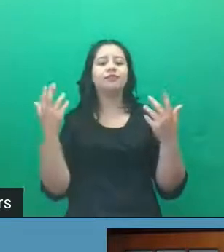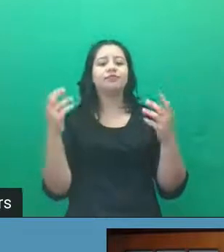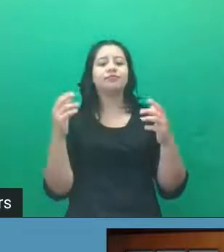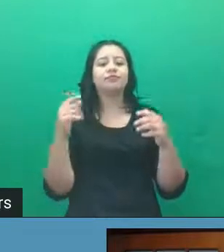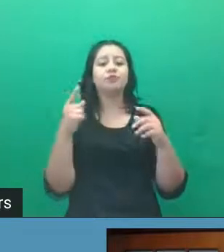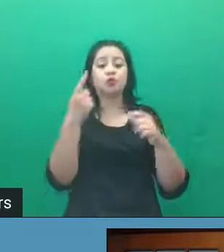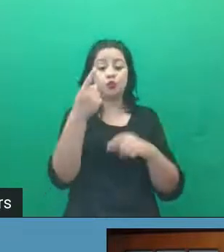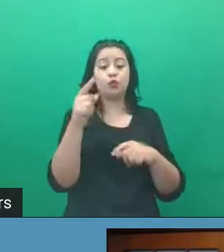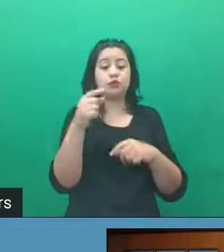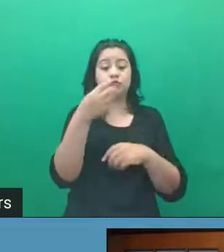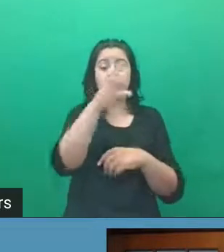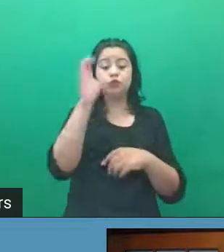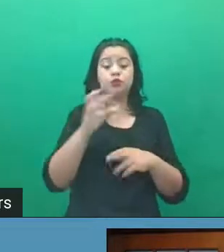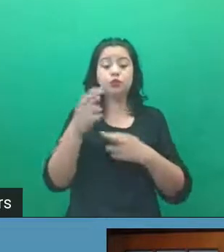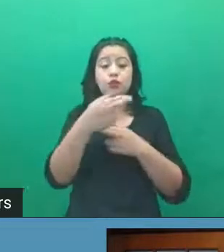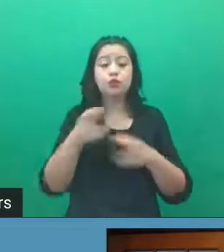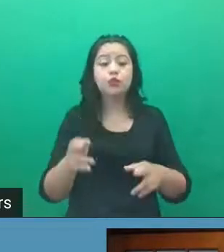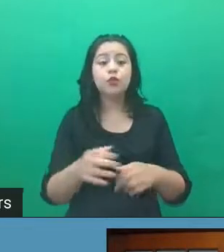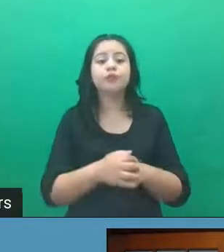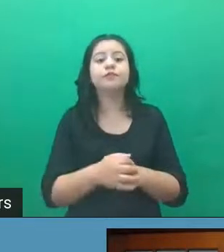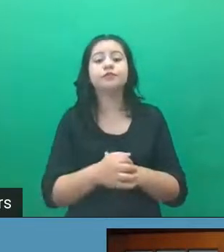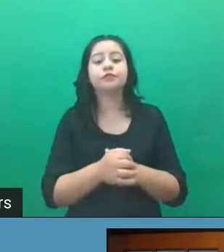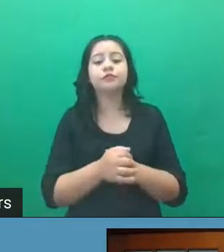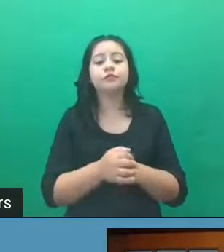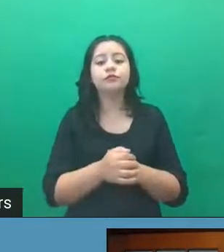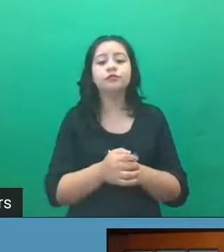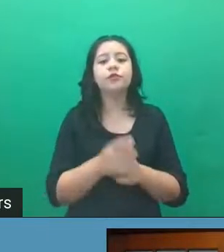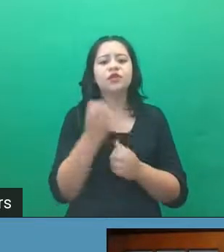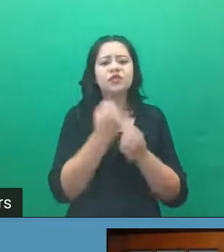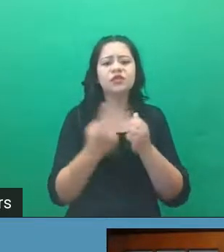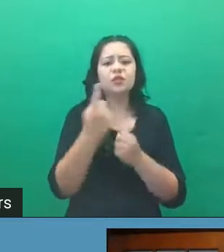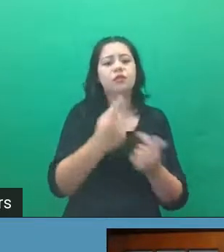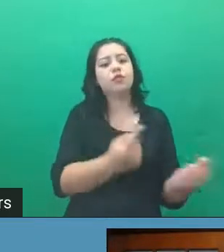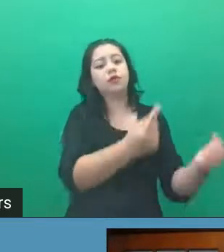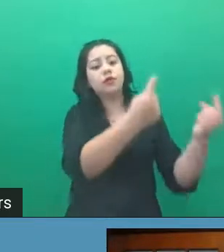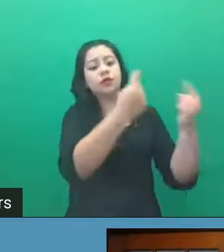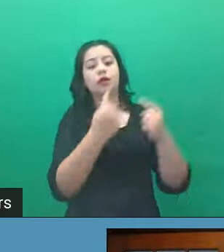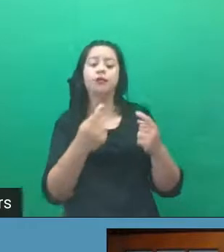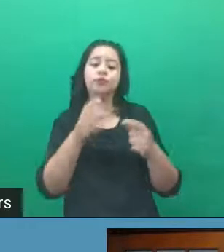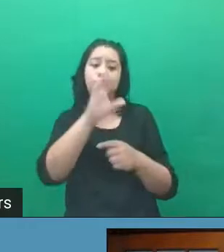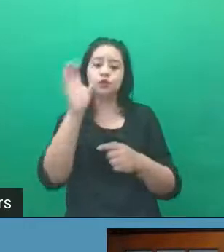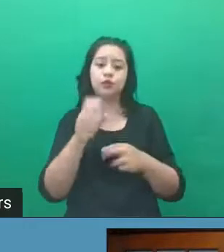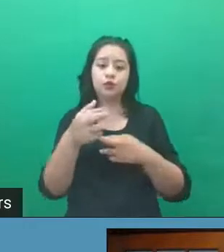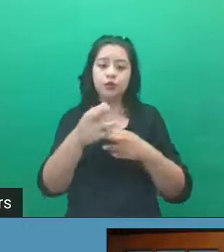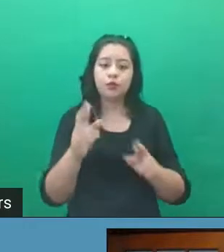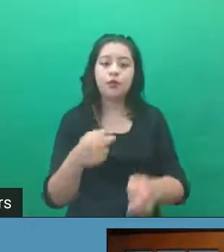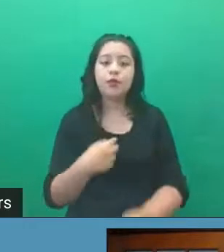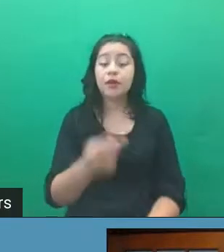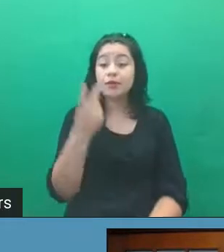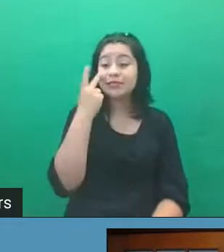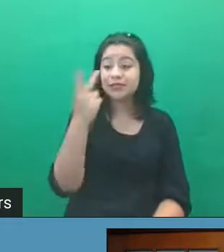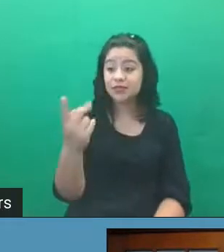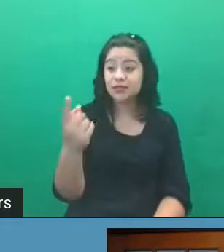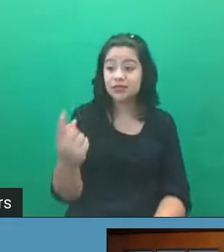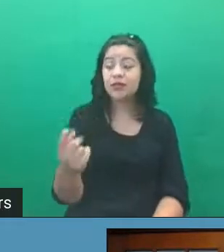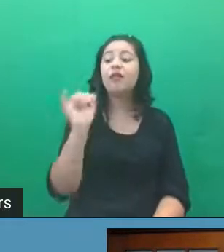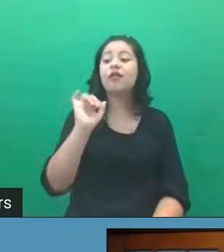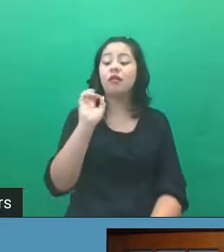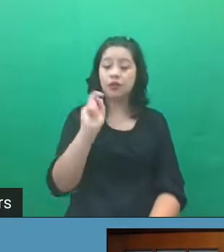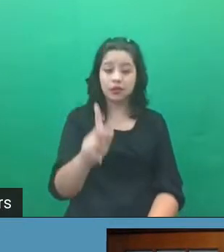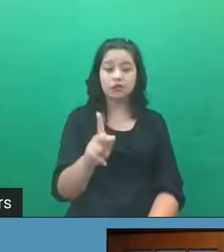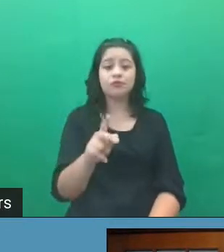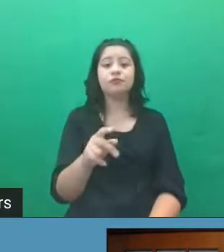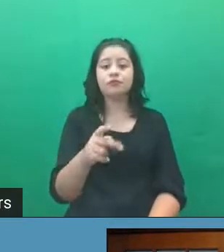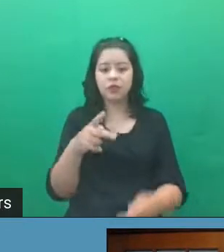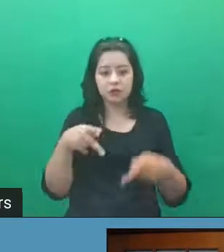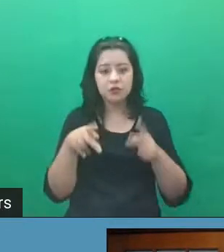Zoom room, and then 2 other auxiliary Zoom rooms. So somebody would come to that Zoom room. I would see when they came in. I